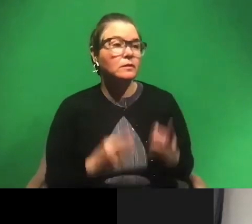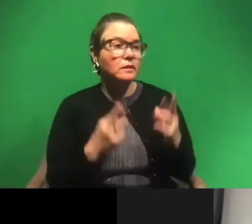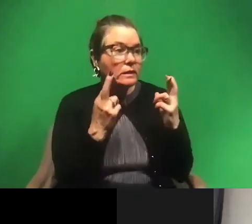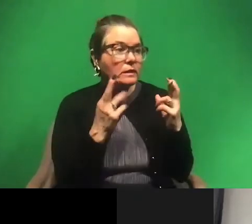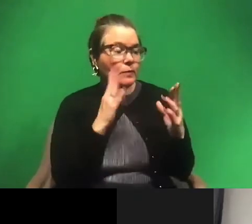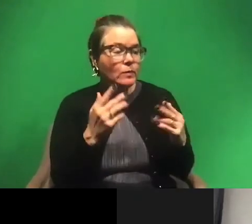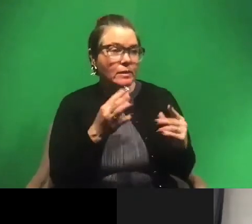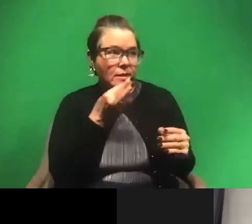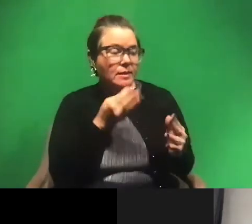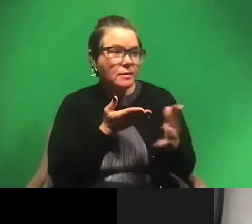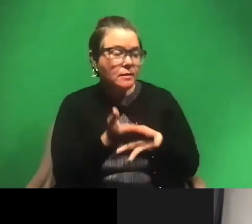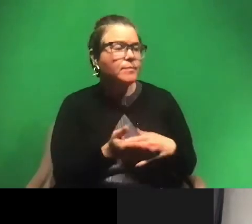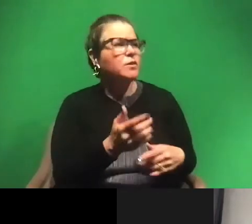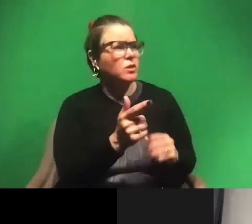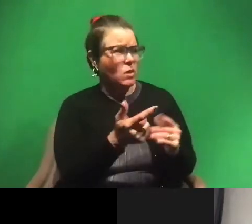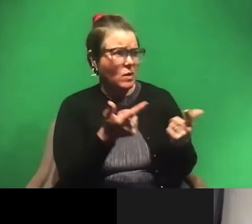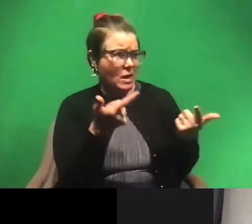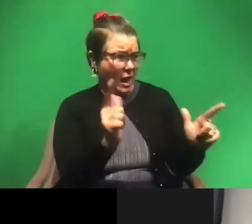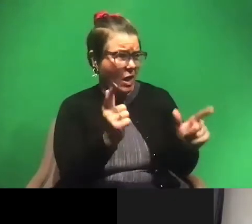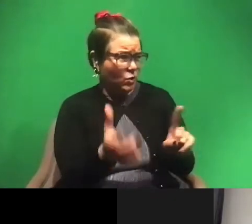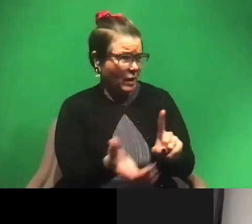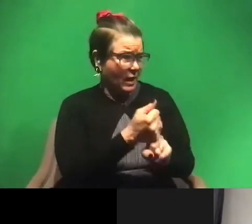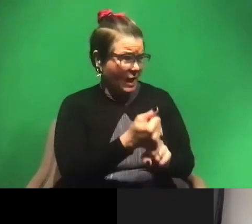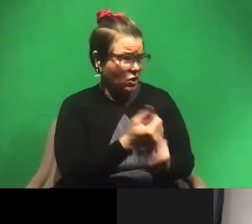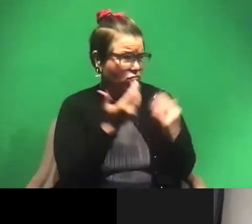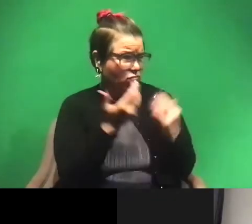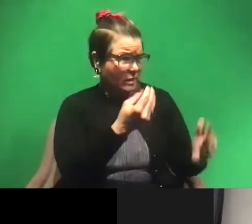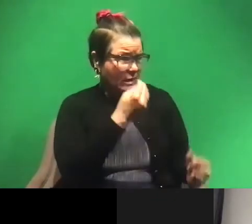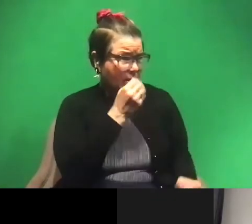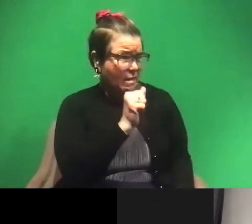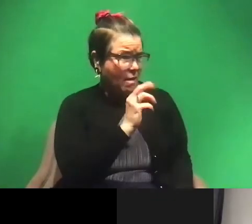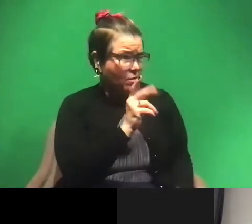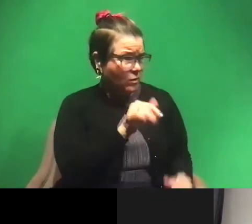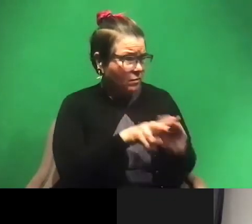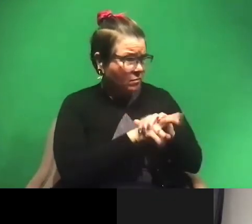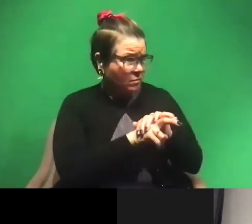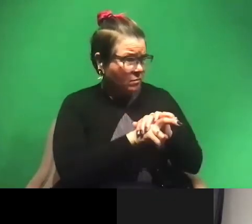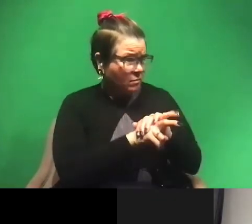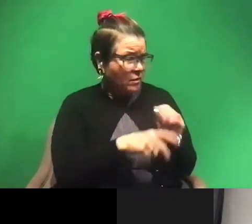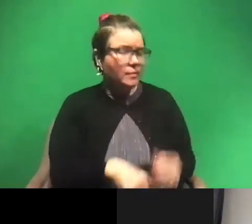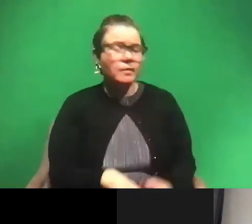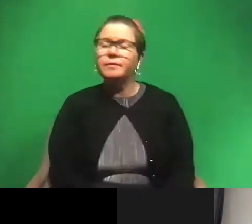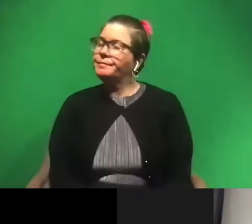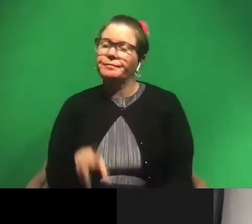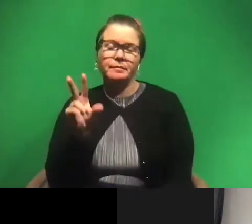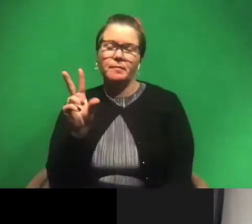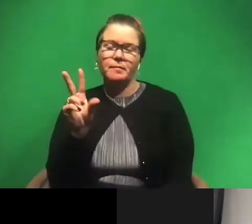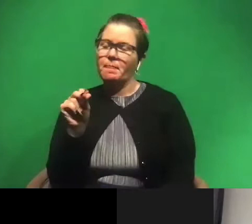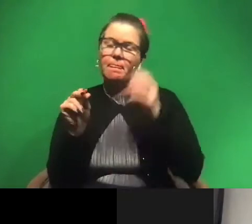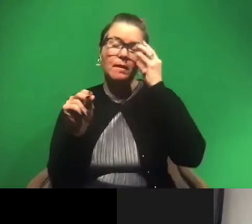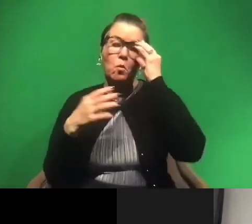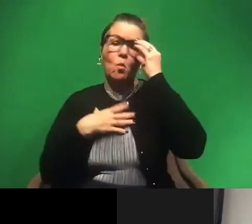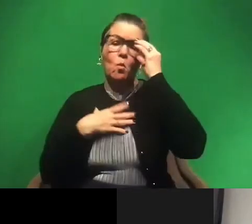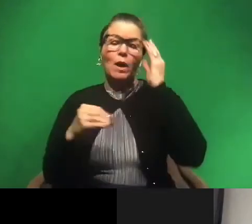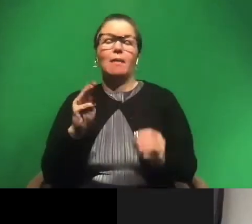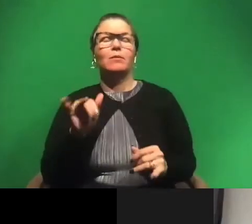it legal then to catch and eat an abalone? No. So white abalone have